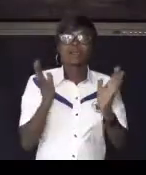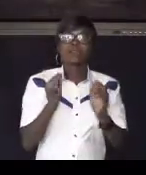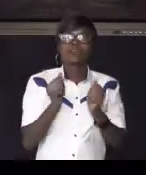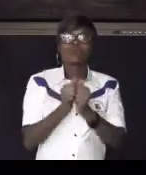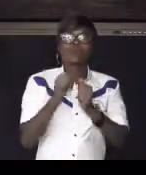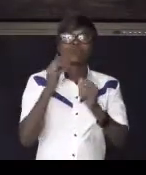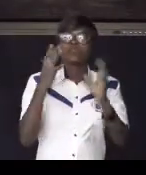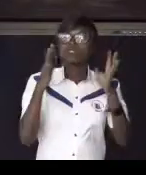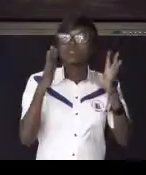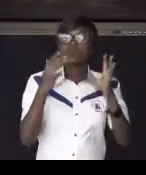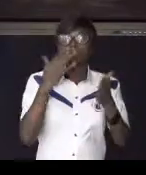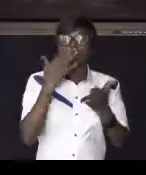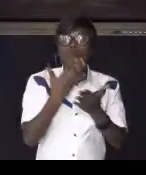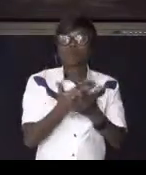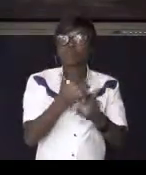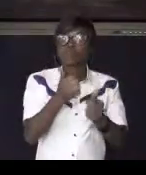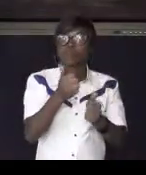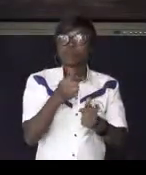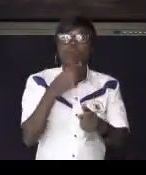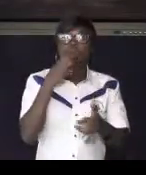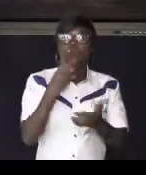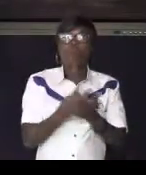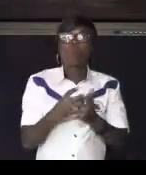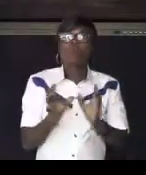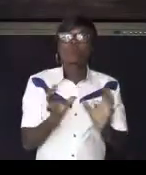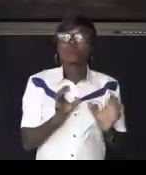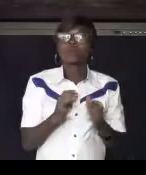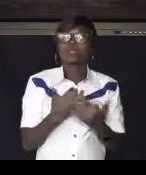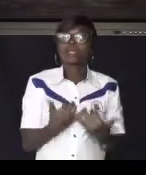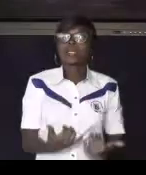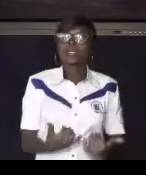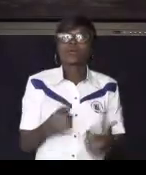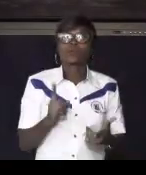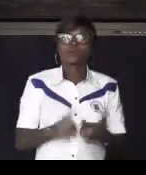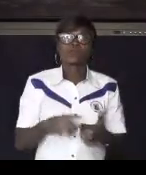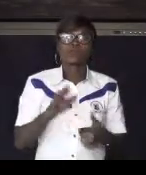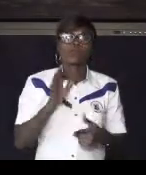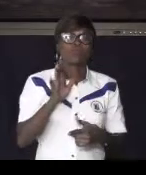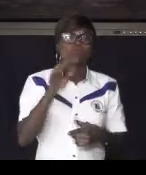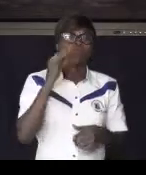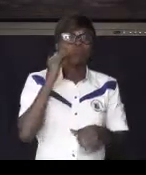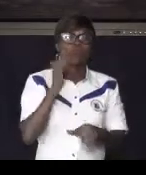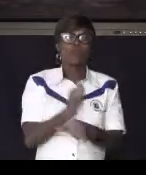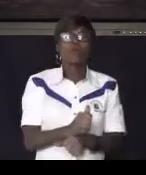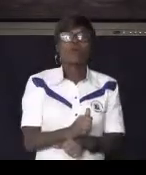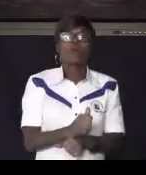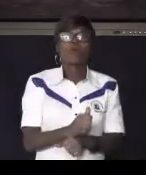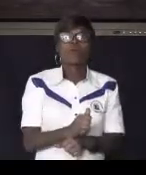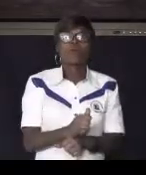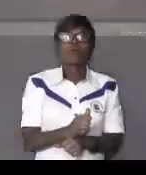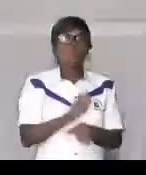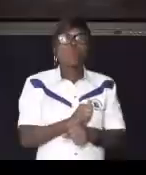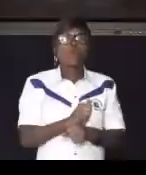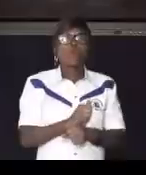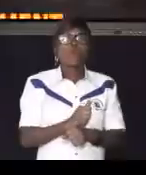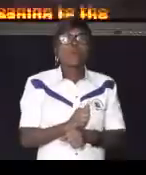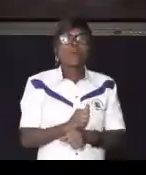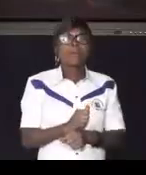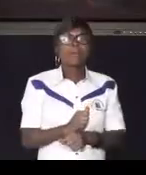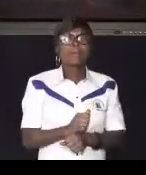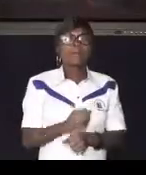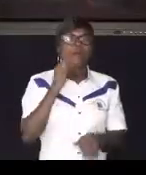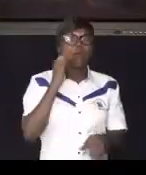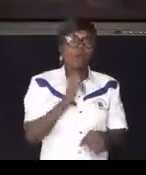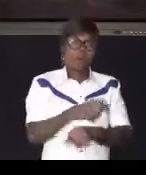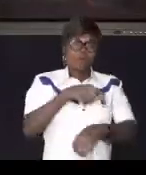cheer. Good job, you. Well done. Now to your assignment.